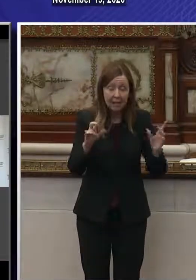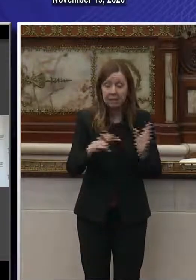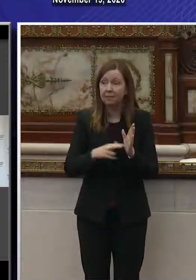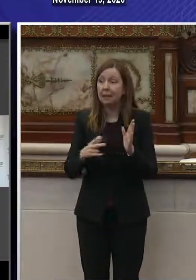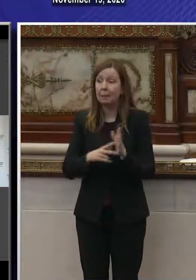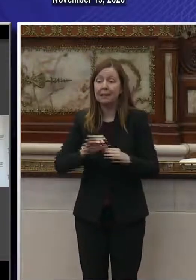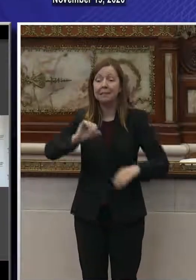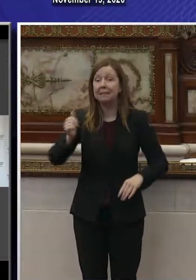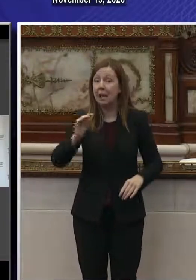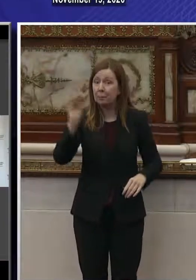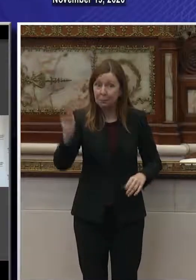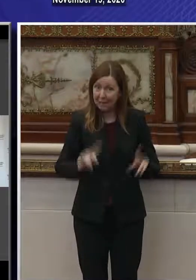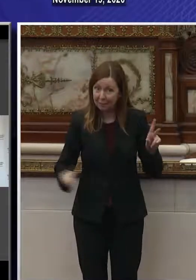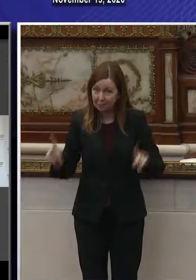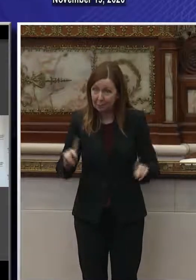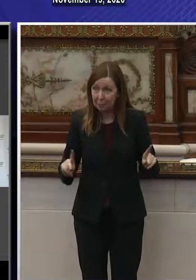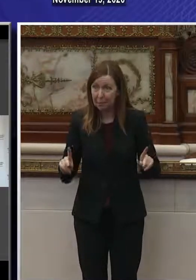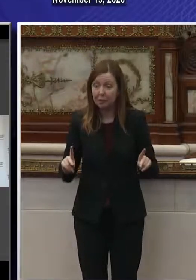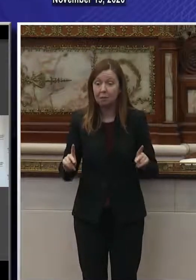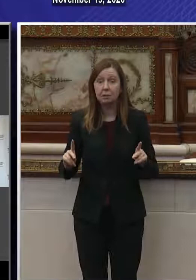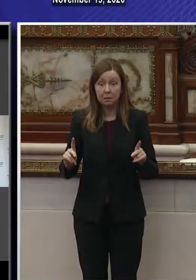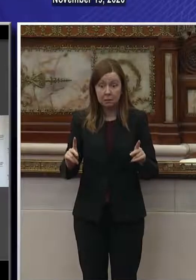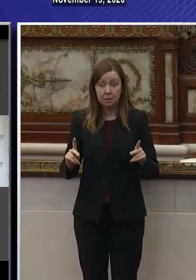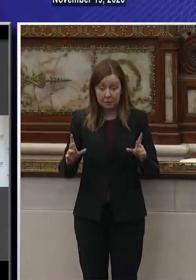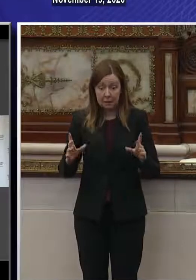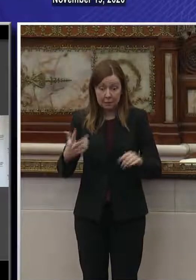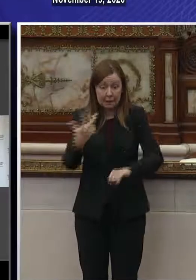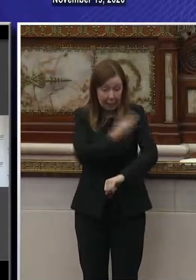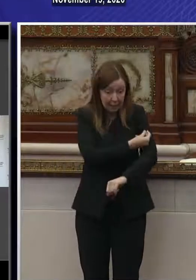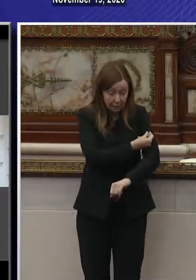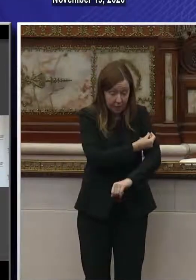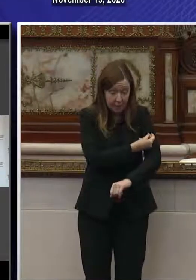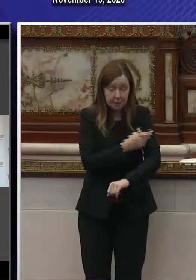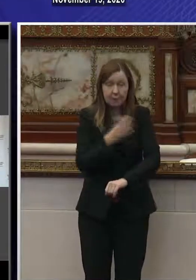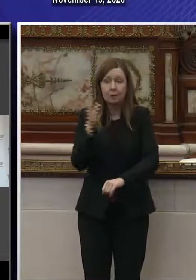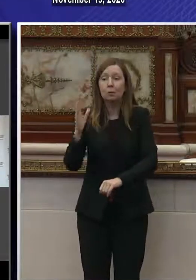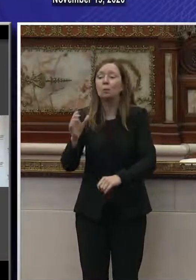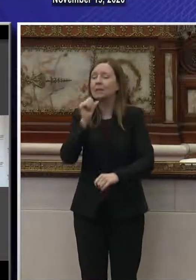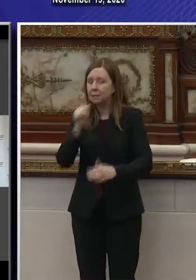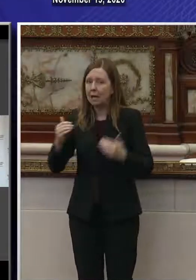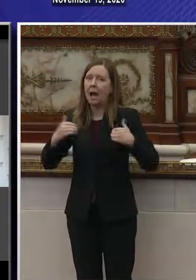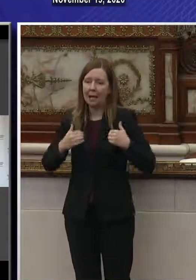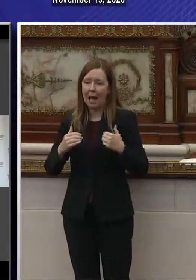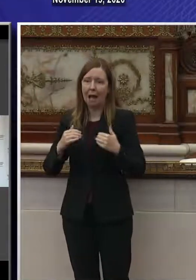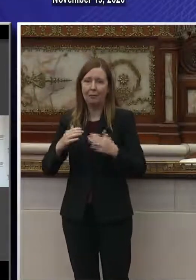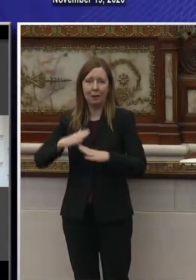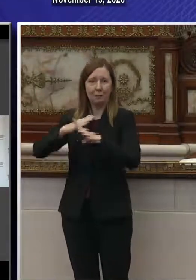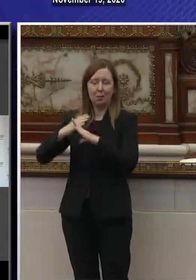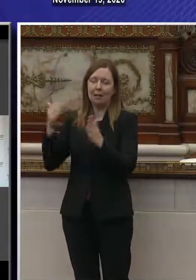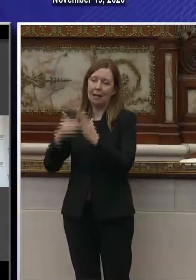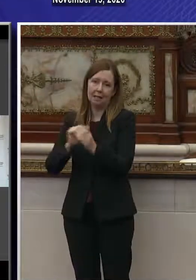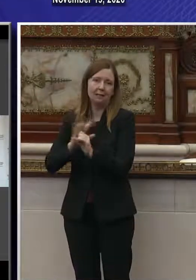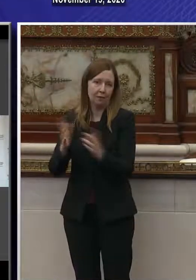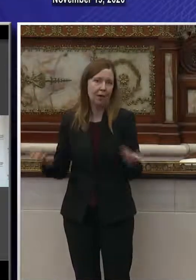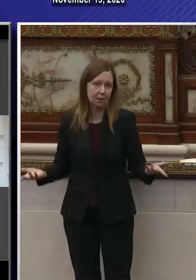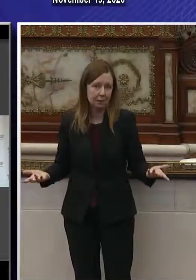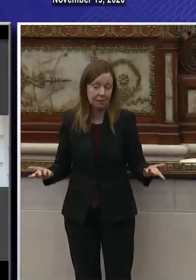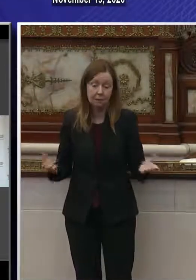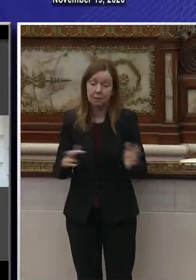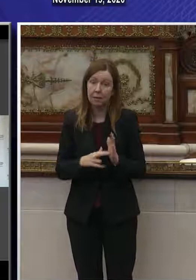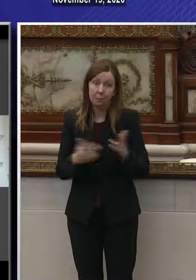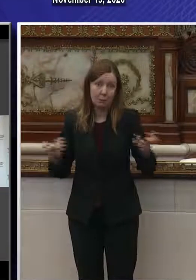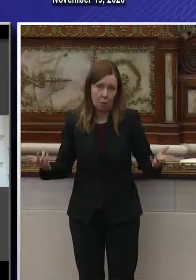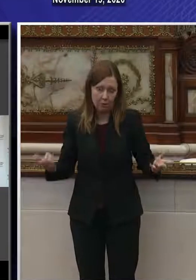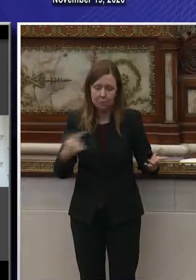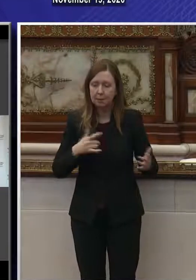means 10% of people, even getting the vaccine, will not have immunity against this virus, which means